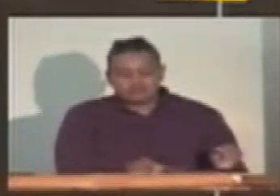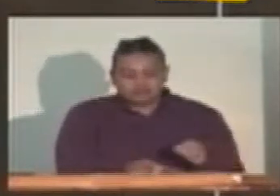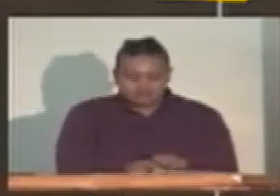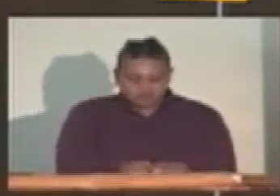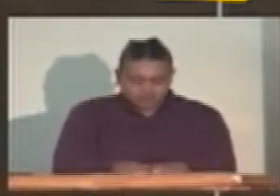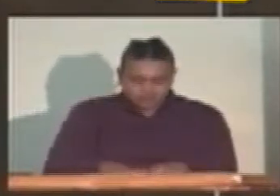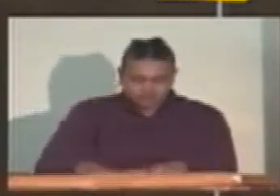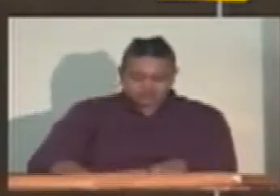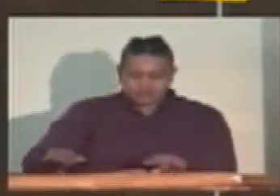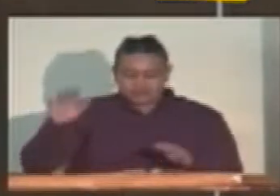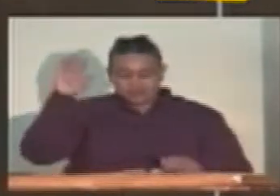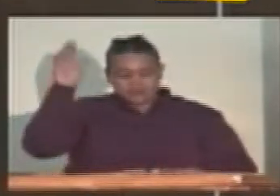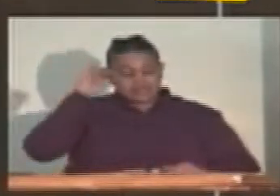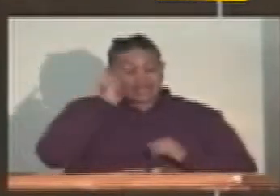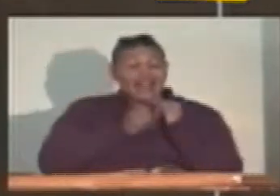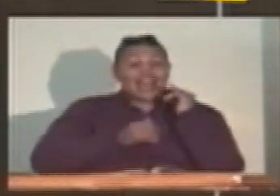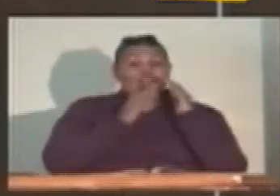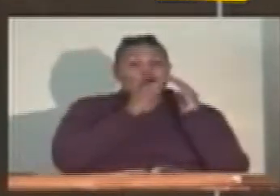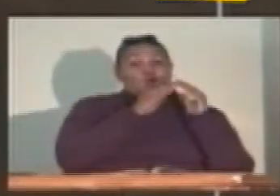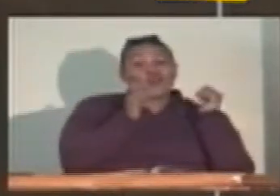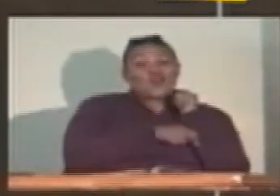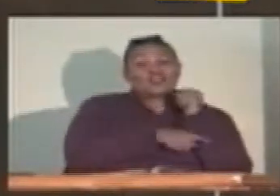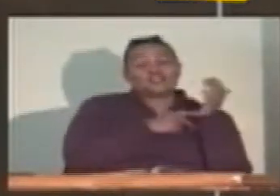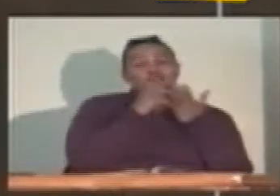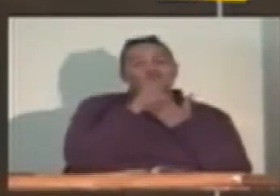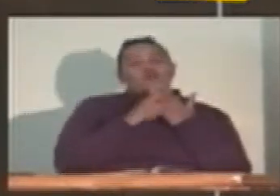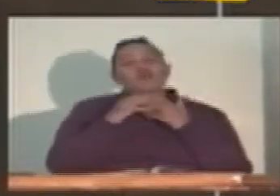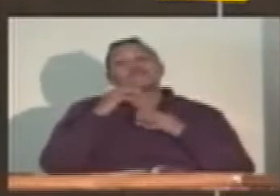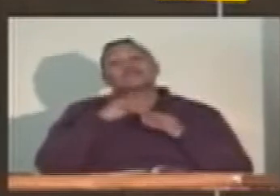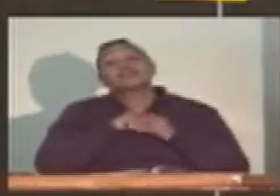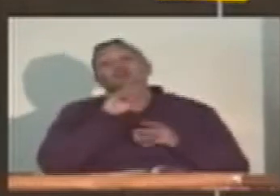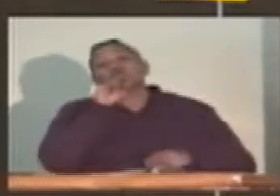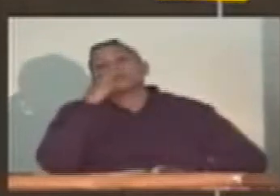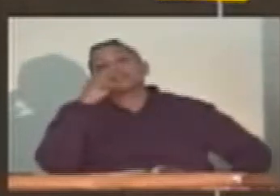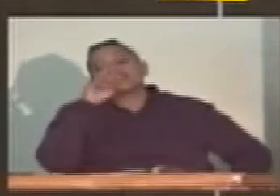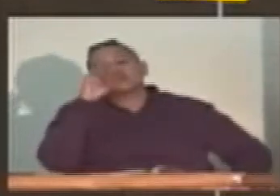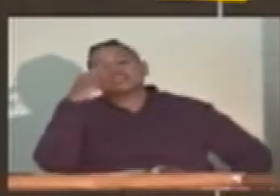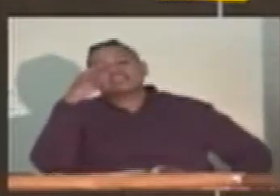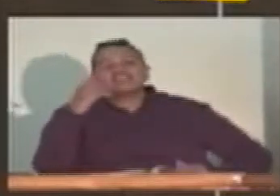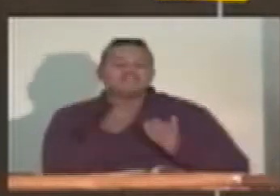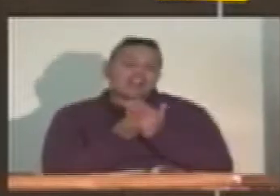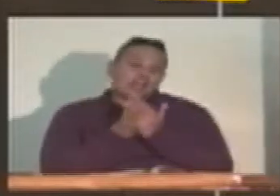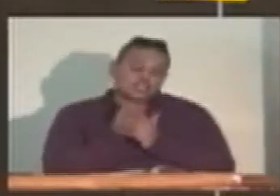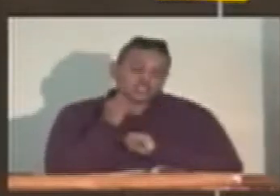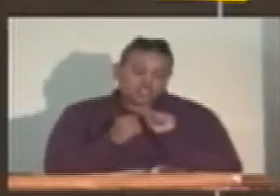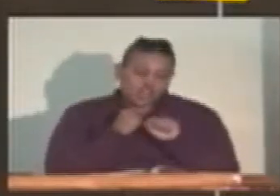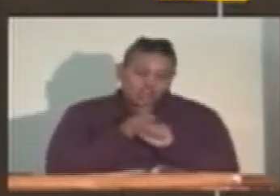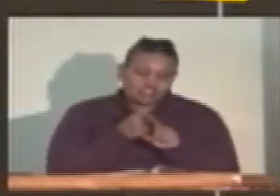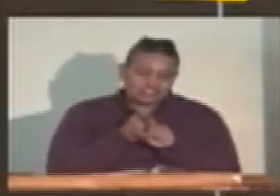of houses under this program was built in the 2016-17 financial year.